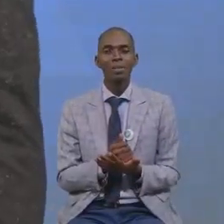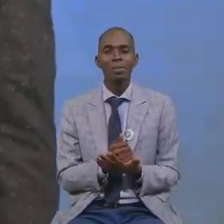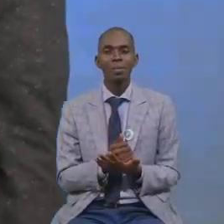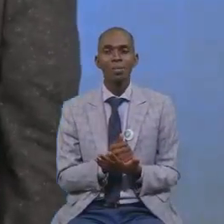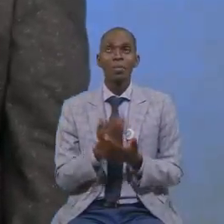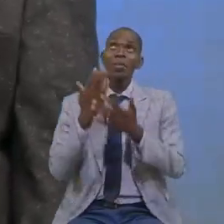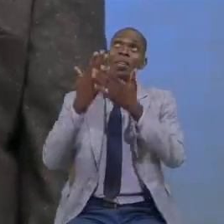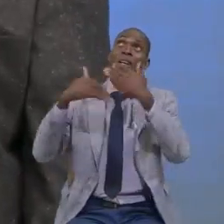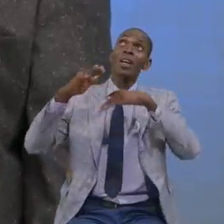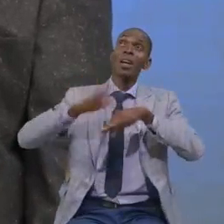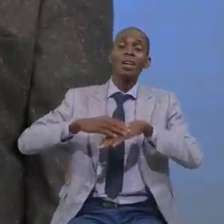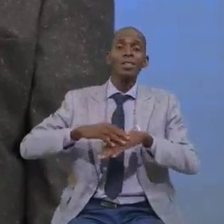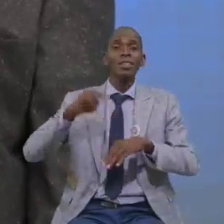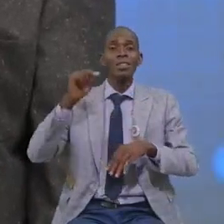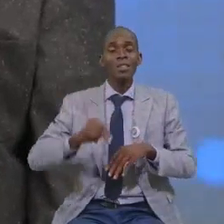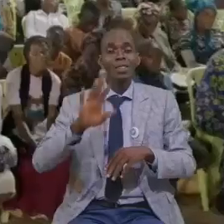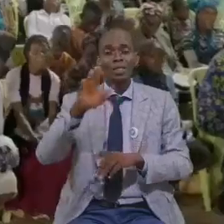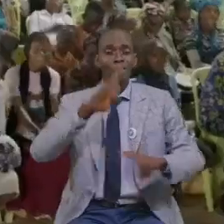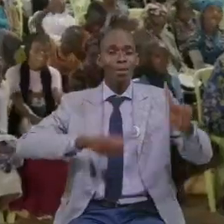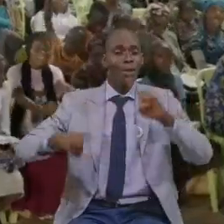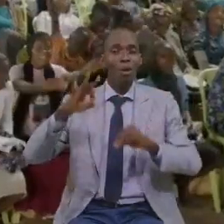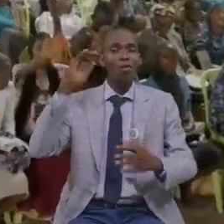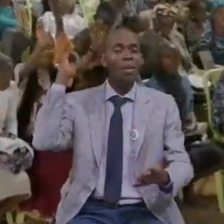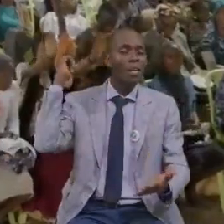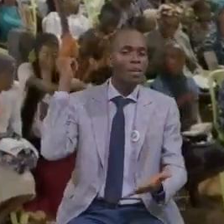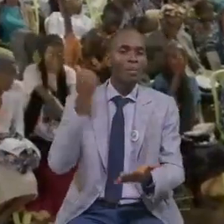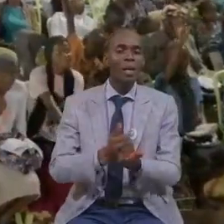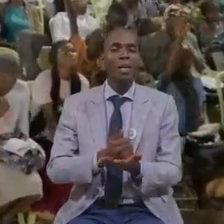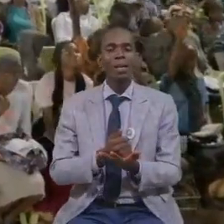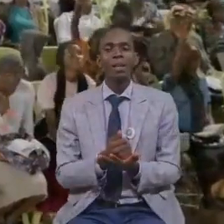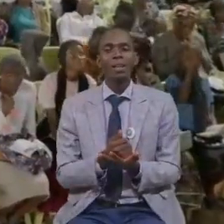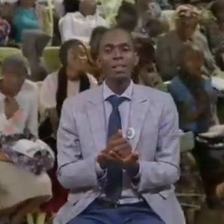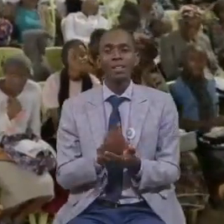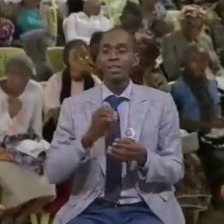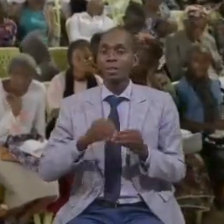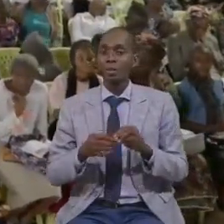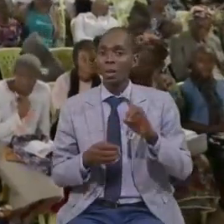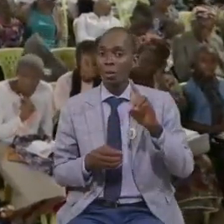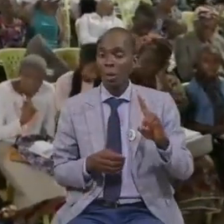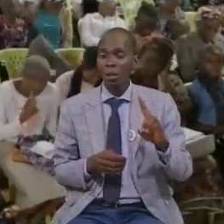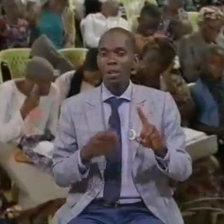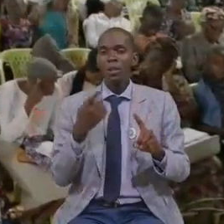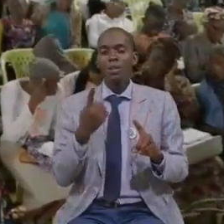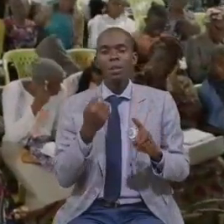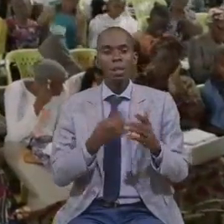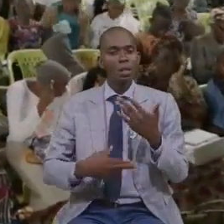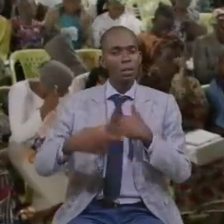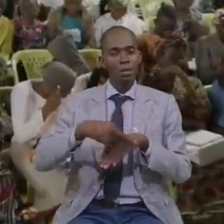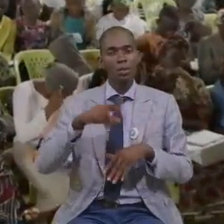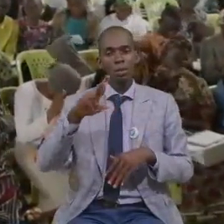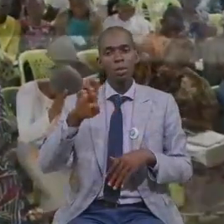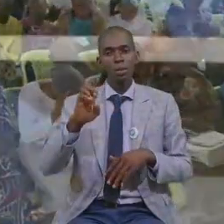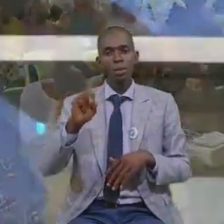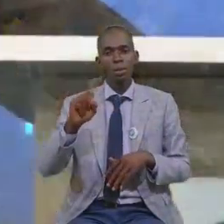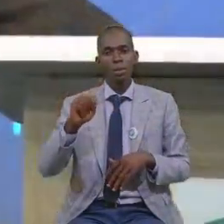Heaven needs a great amen. Number one is the restoration by